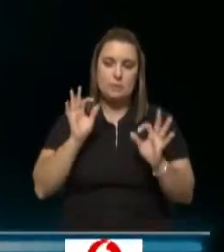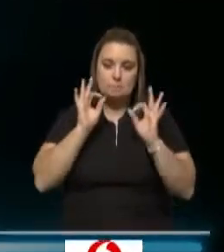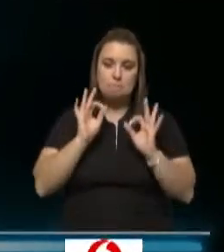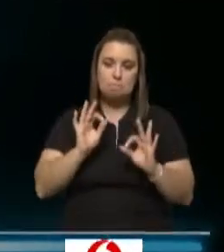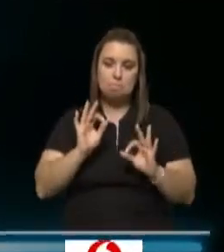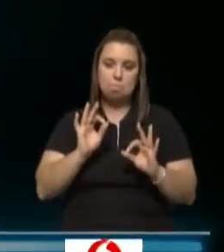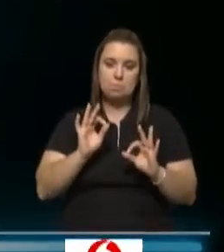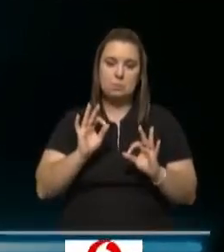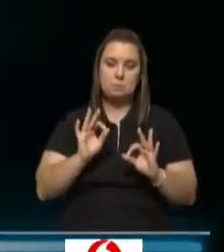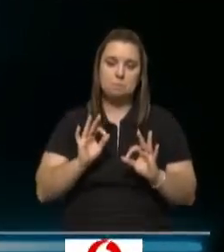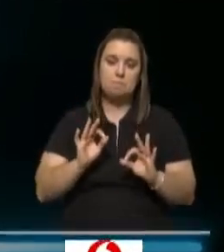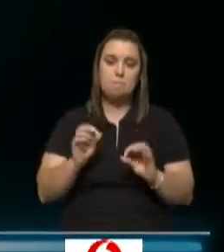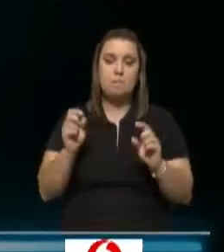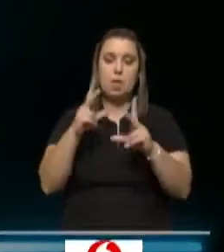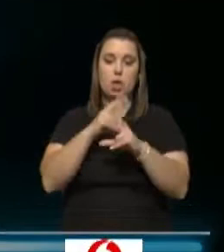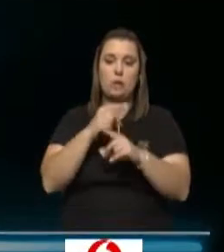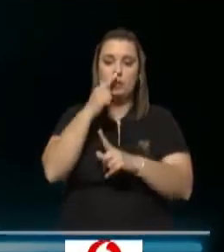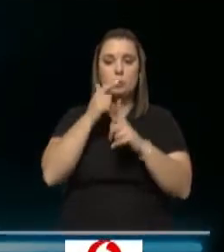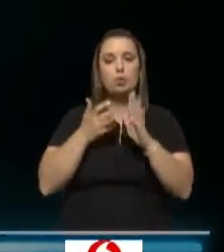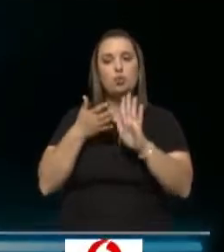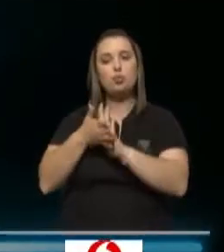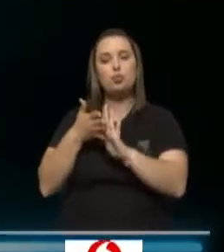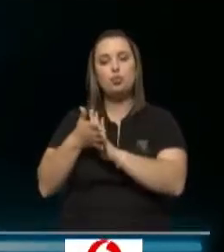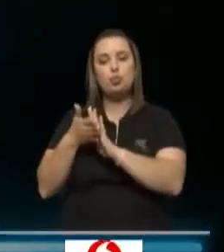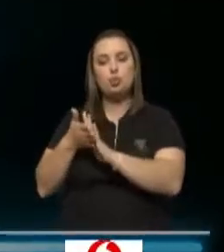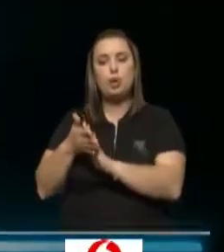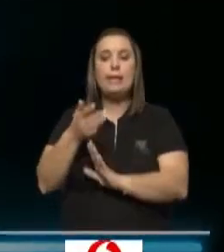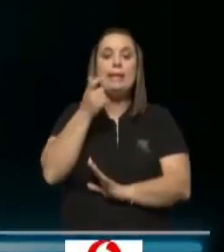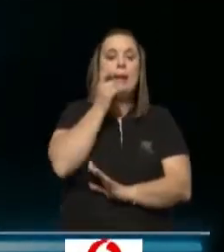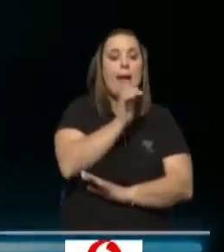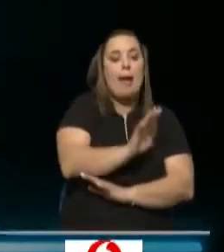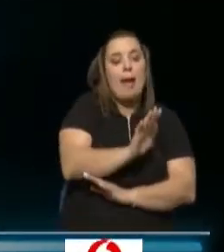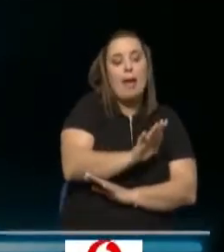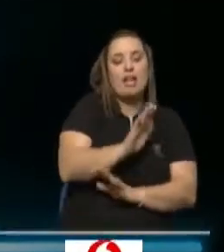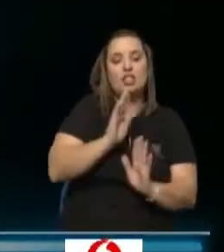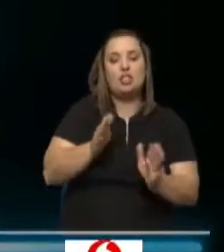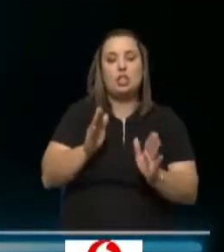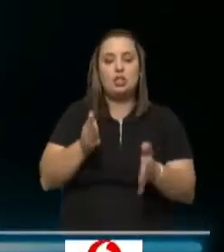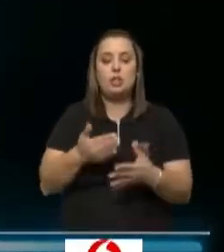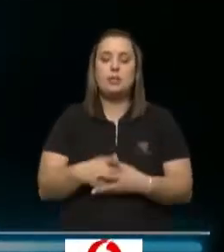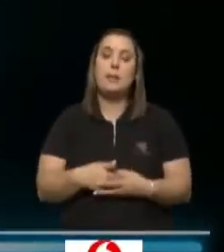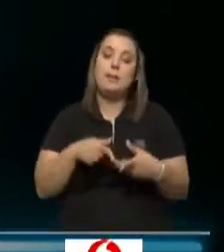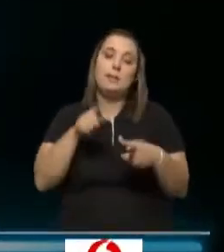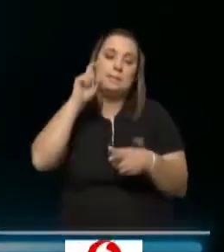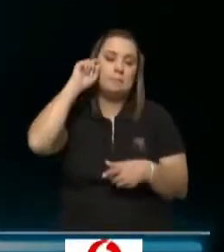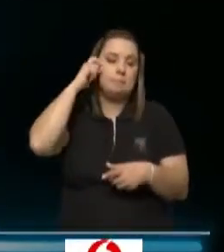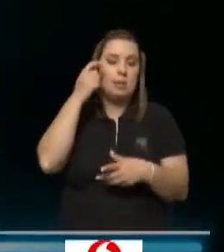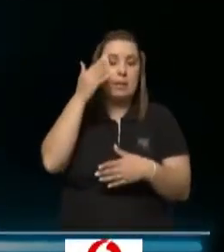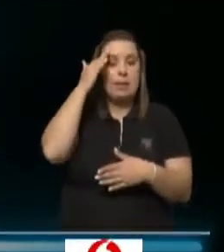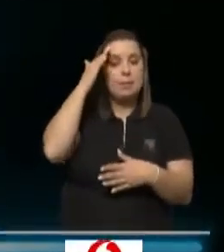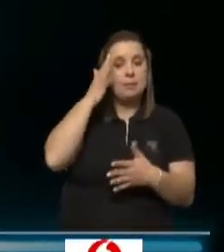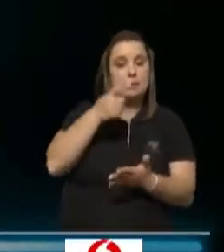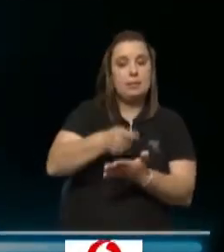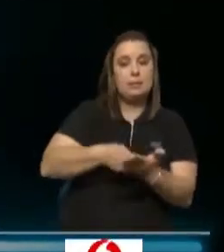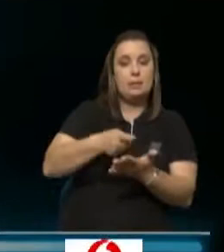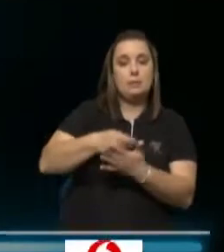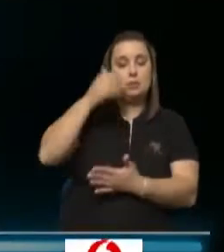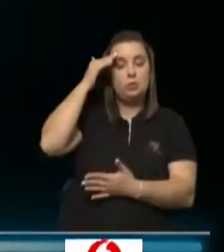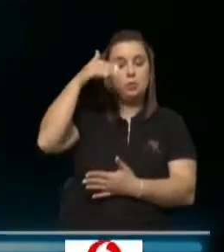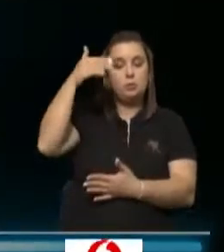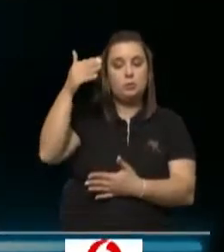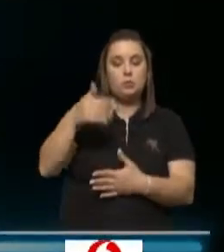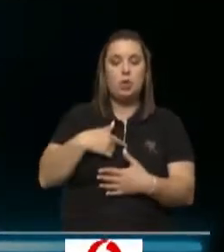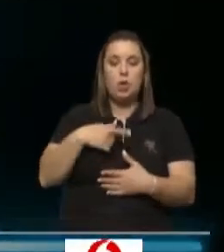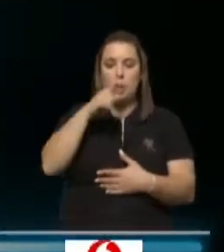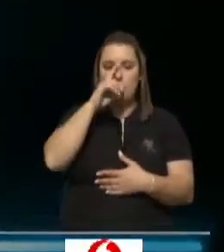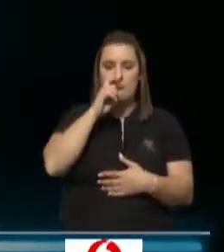huge imbalance between the newcomers and the existing ones. This is going to penalize